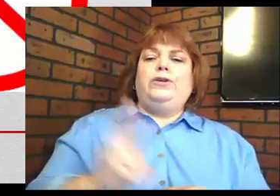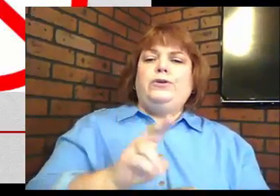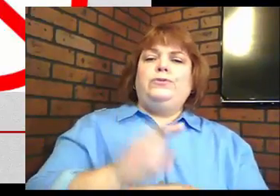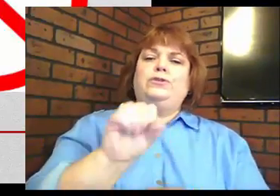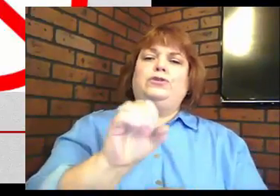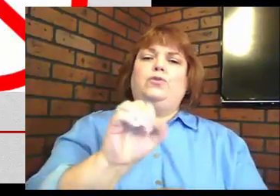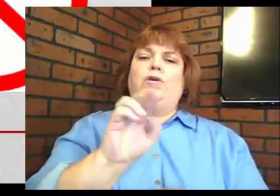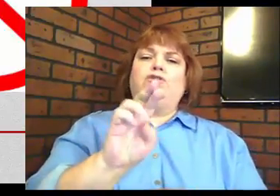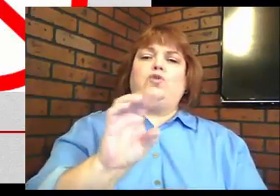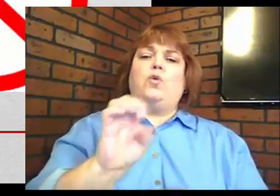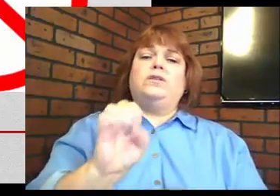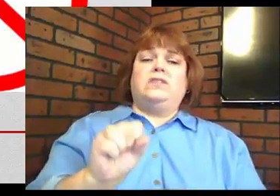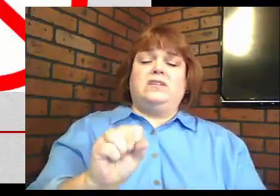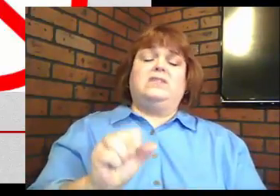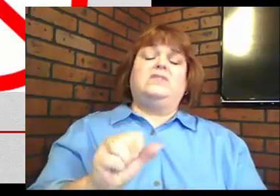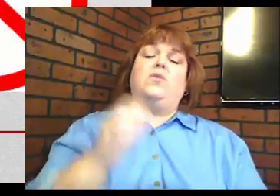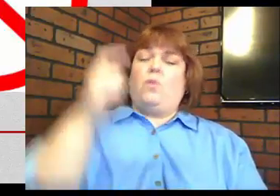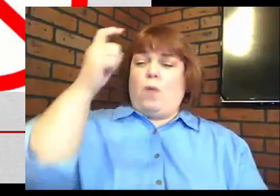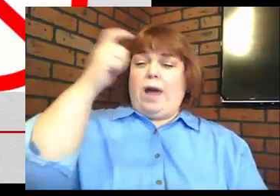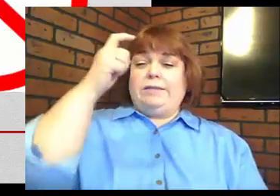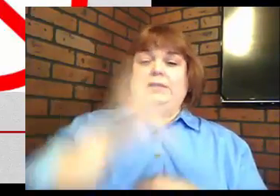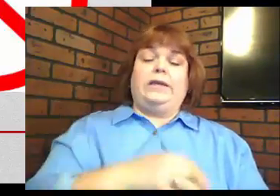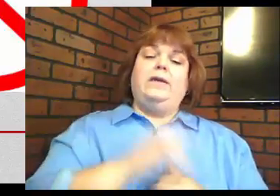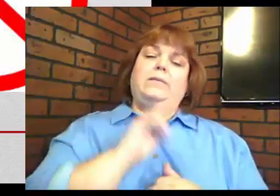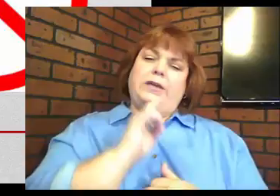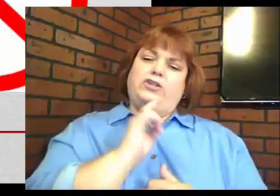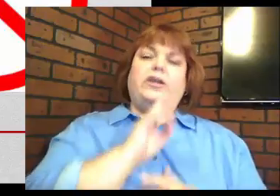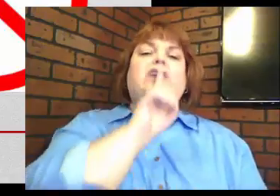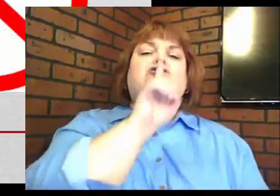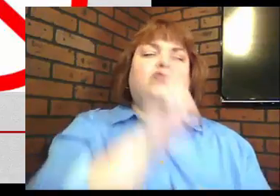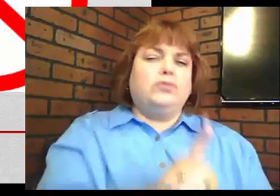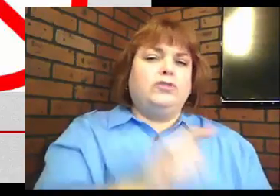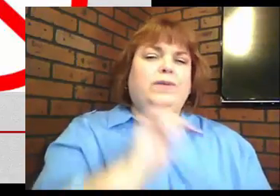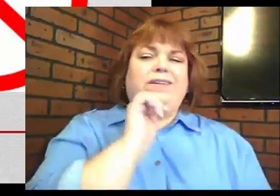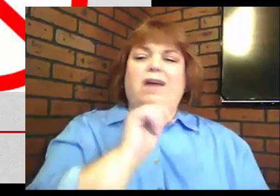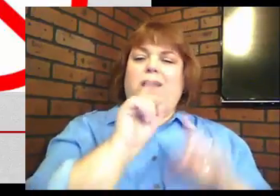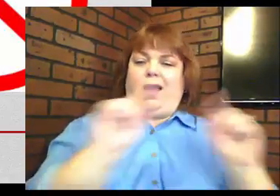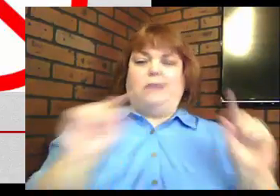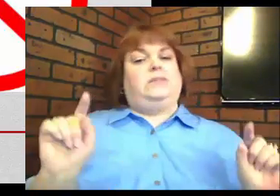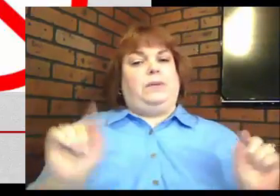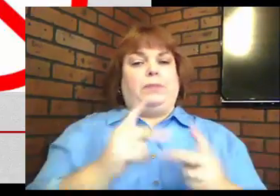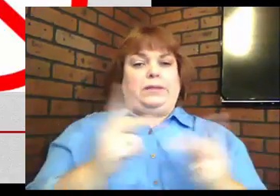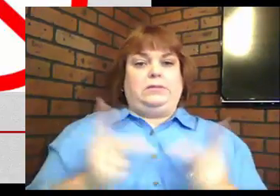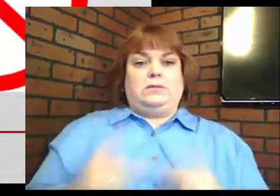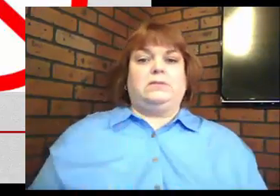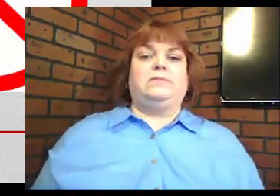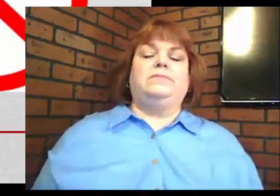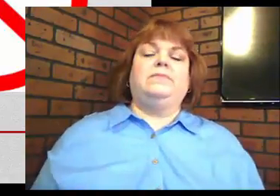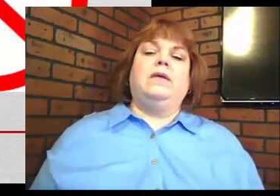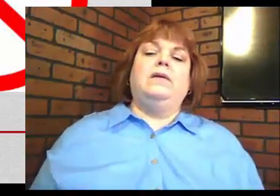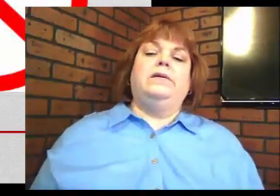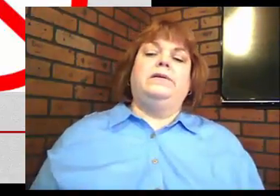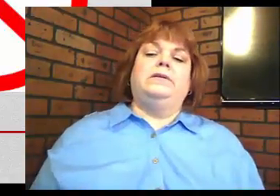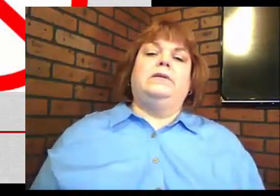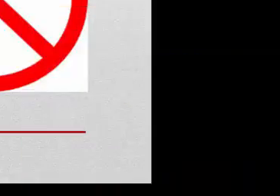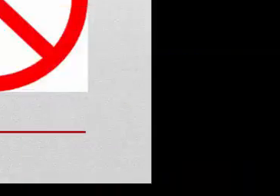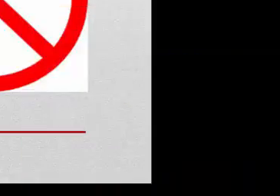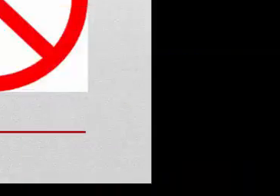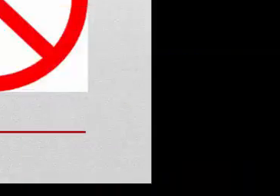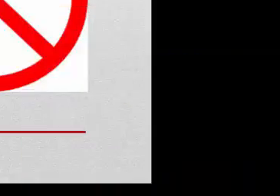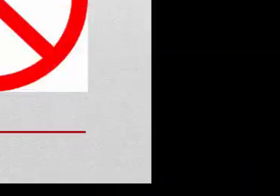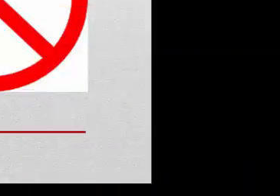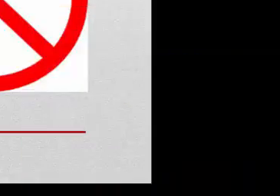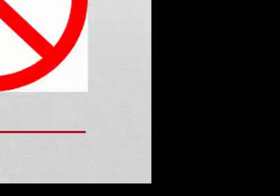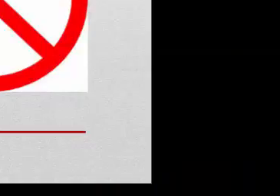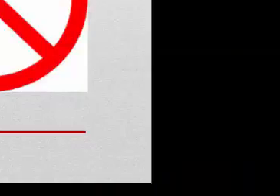we want, so we want to change it. So we cancel it. We repeal. We have to vote for that repeal to cancel.